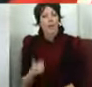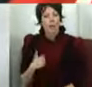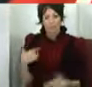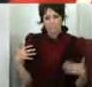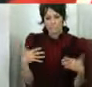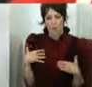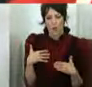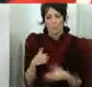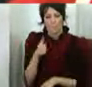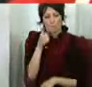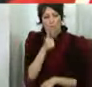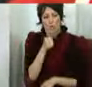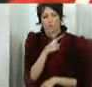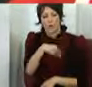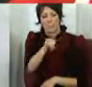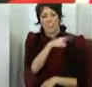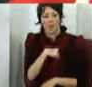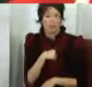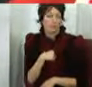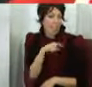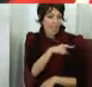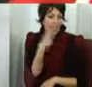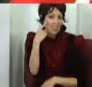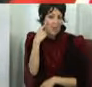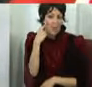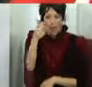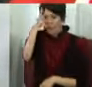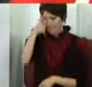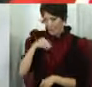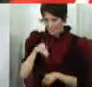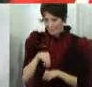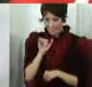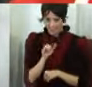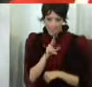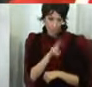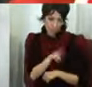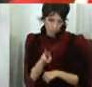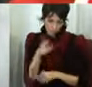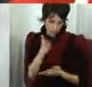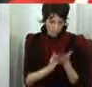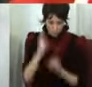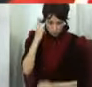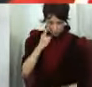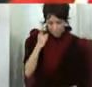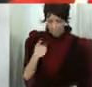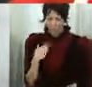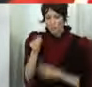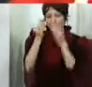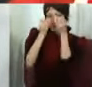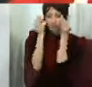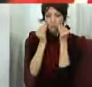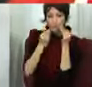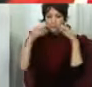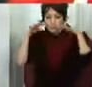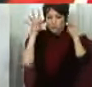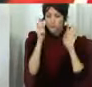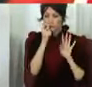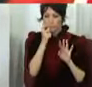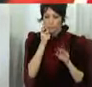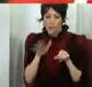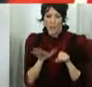uptight girls out. Seems they thought there was a man in here for some reason. And I was fixing my face, covering